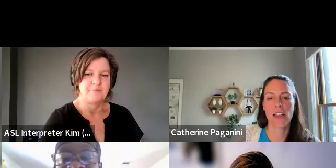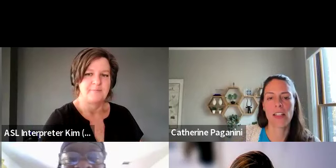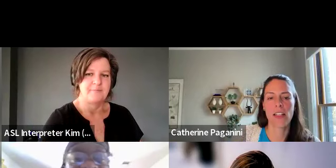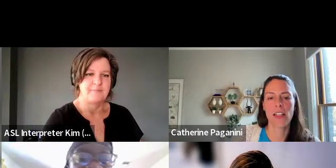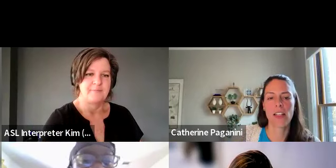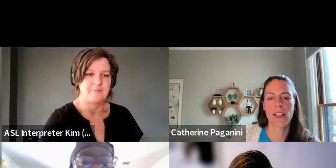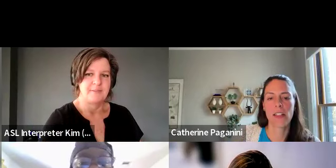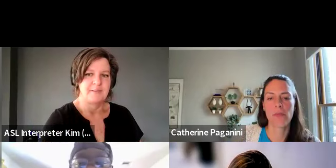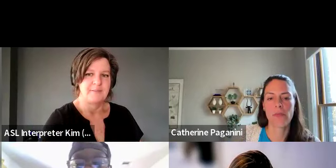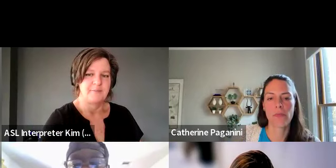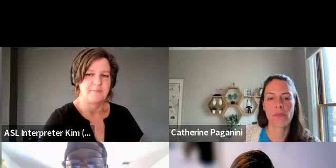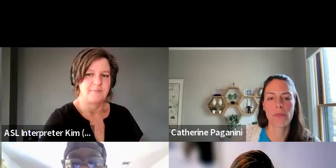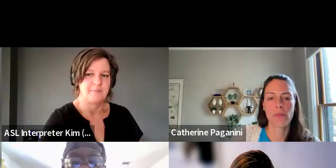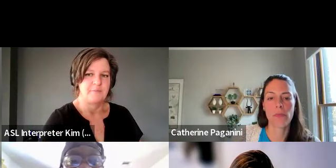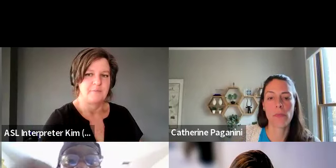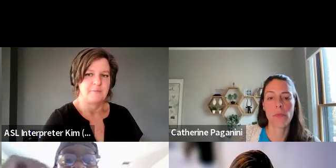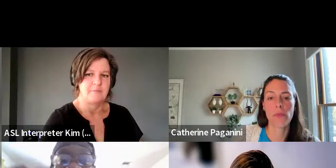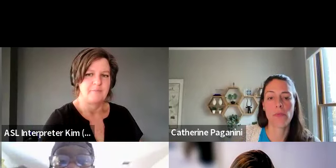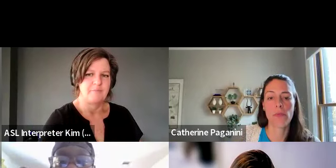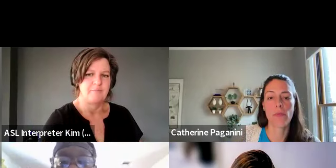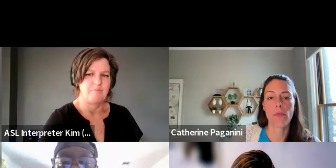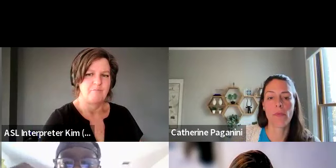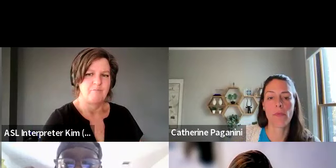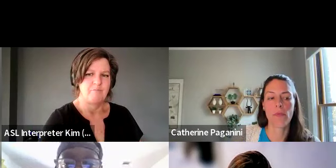quickly. Great to see you.